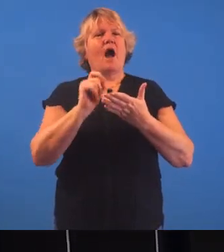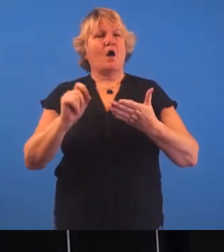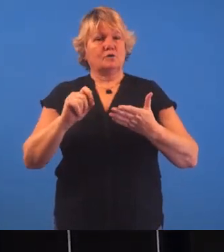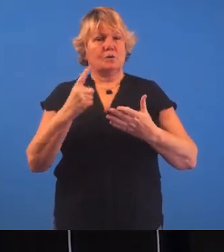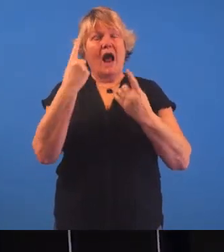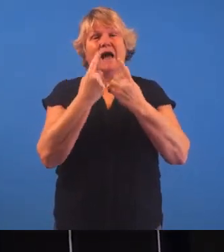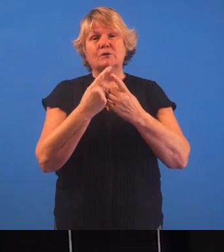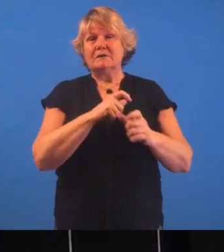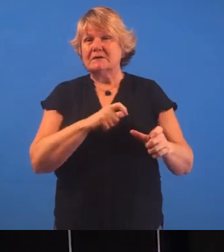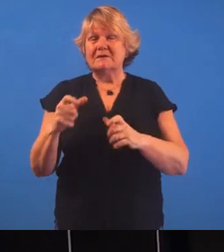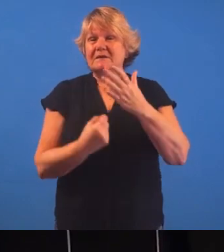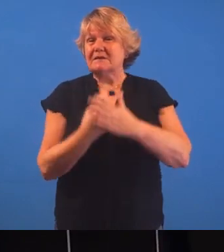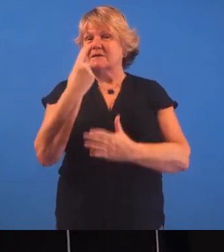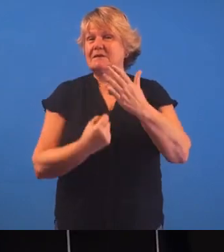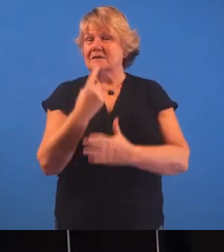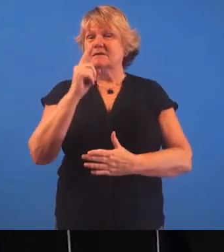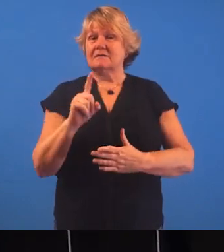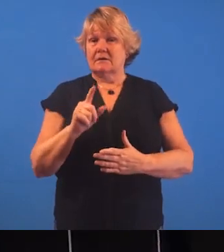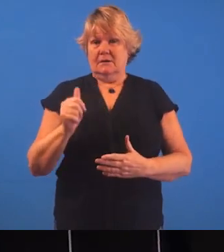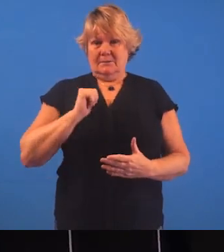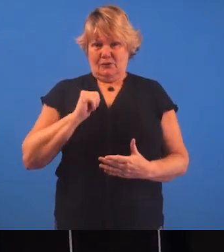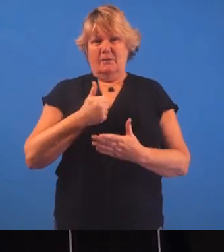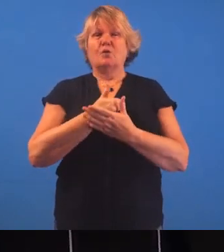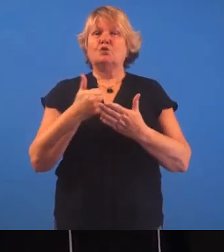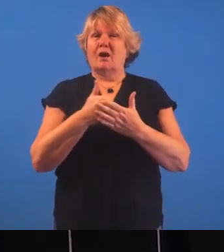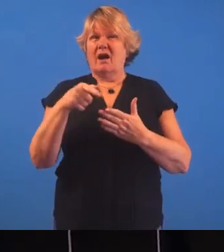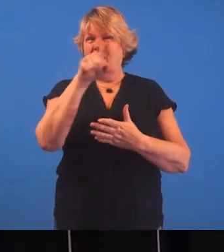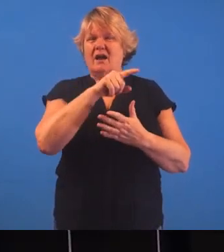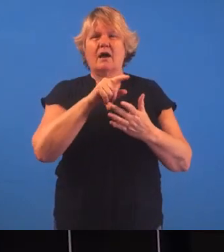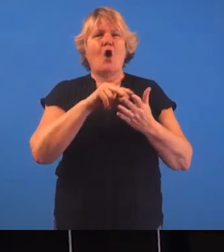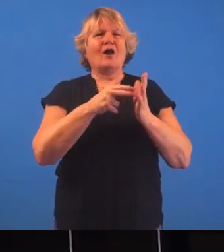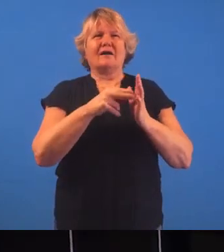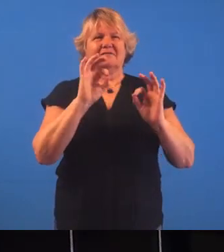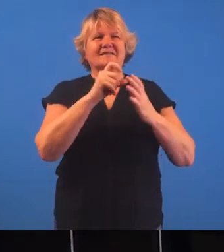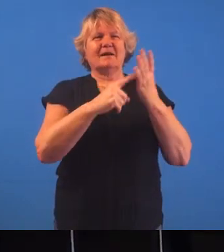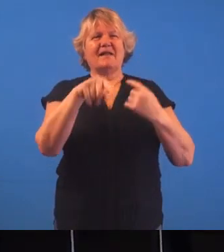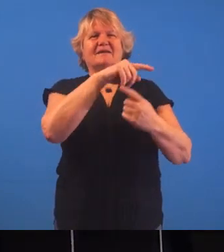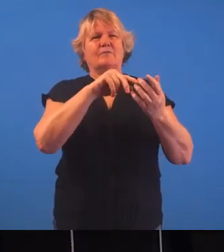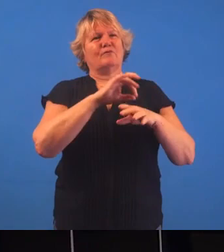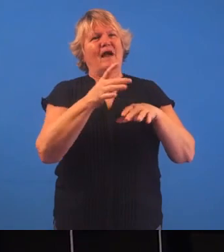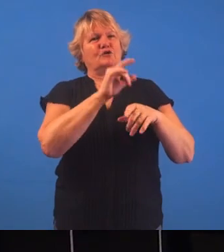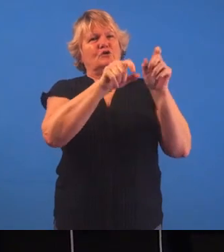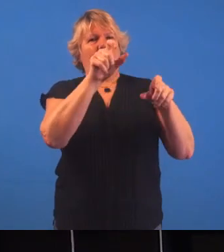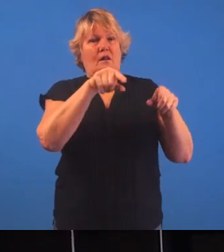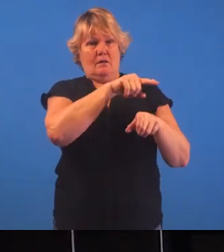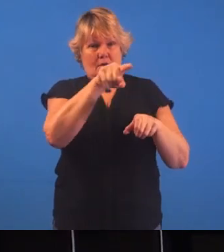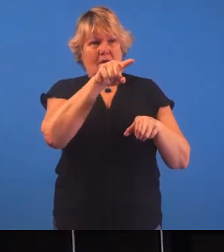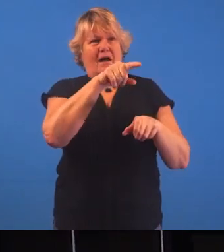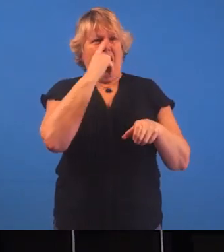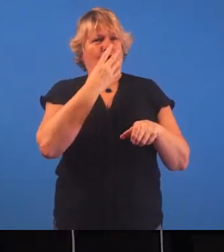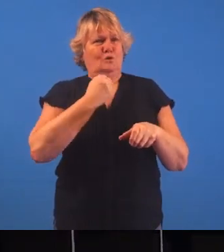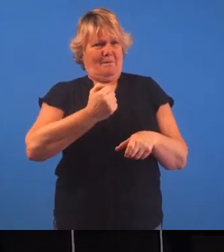One issue that continues to raise its head is the expectation by usually non-disabled disability professionals